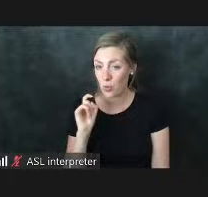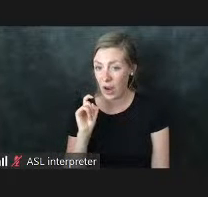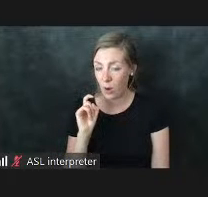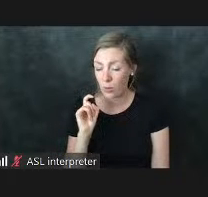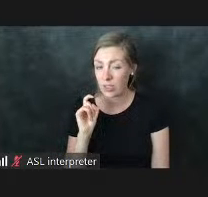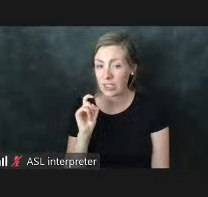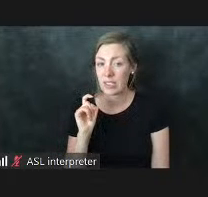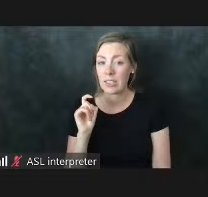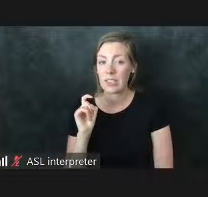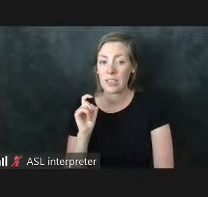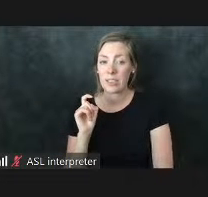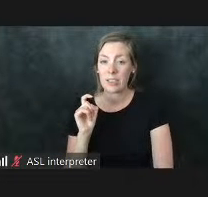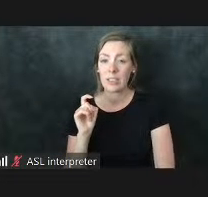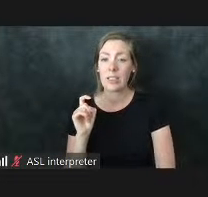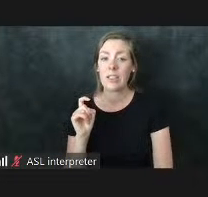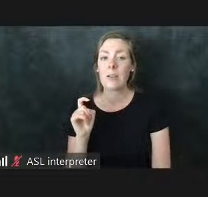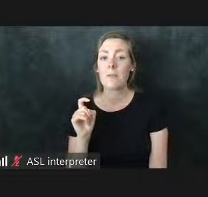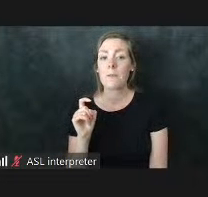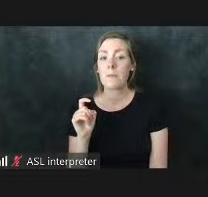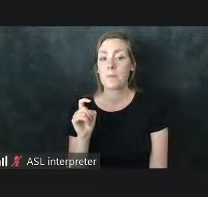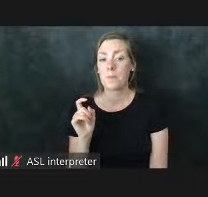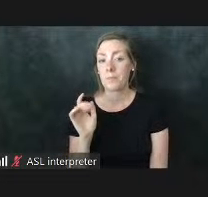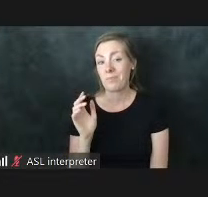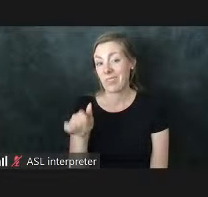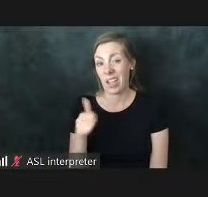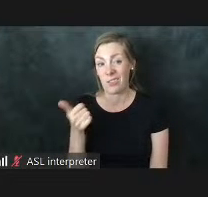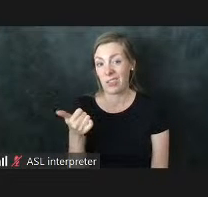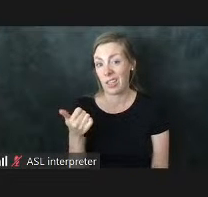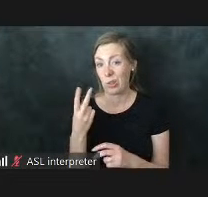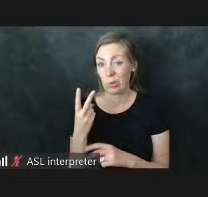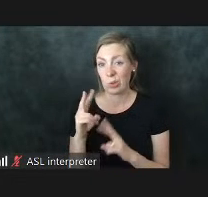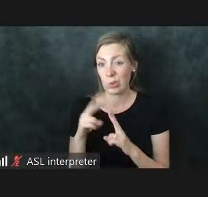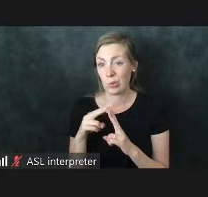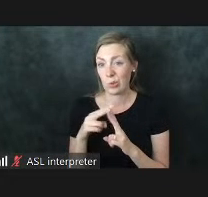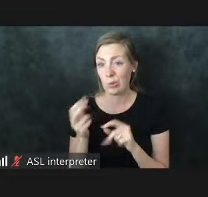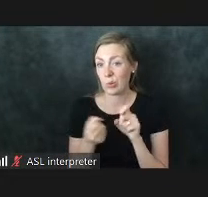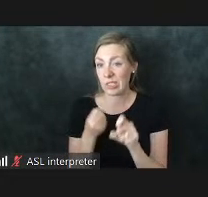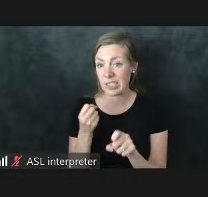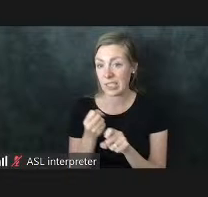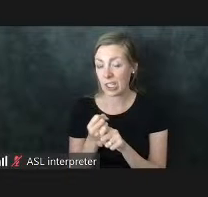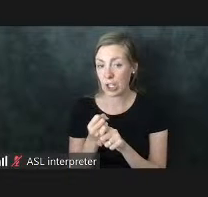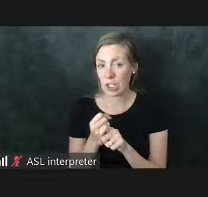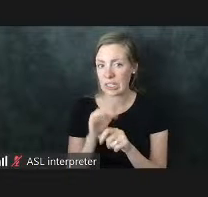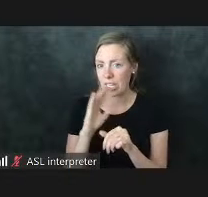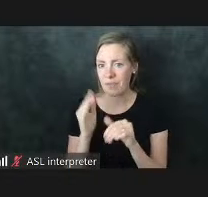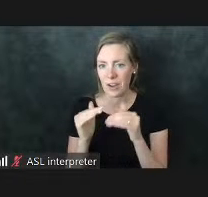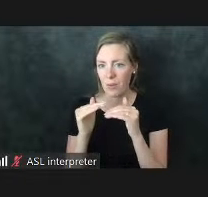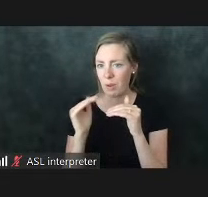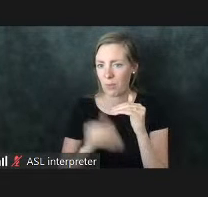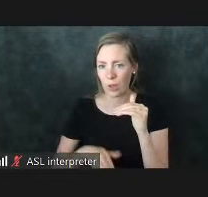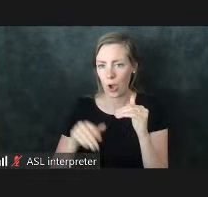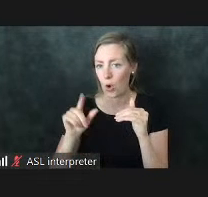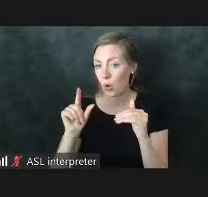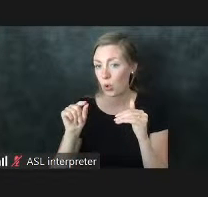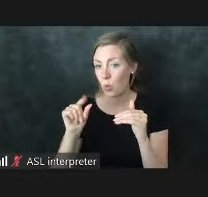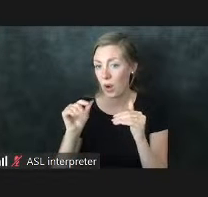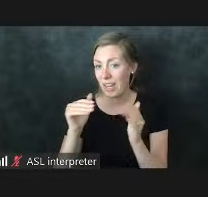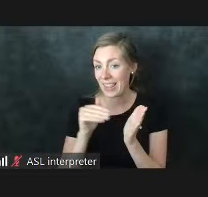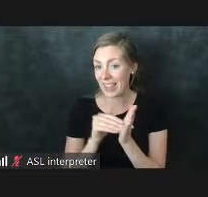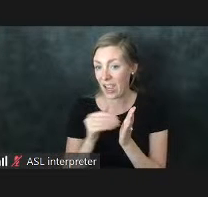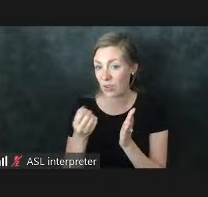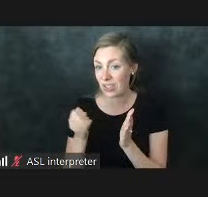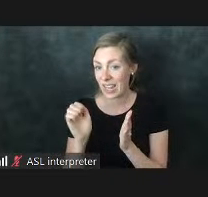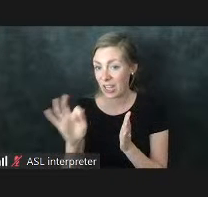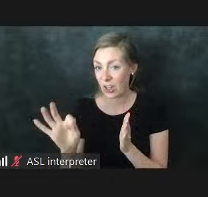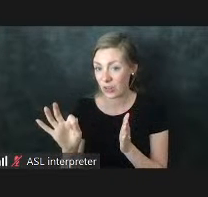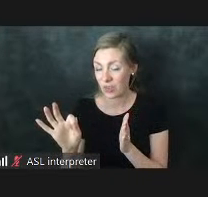a la Actually, other than those 2 years, the reservoir never dropped below 30,000 acre feet. utilización de agua nunca